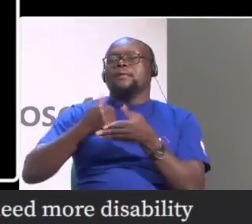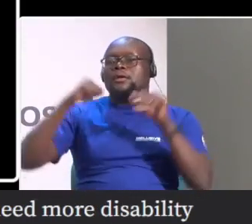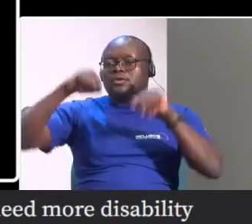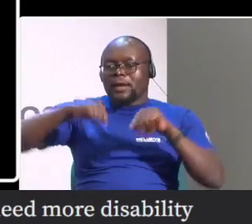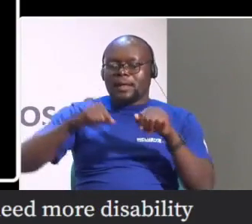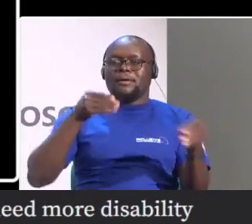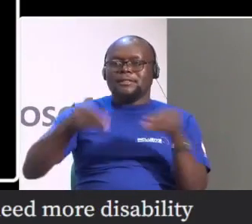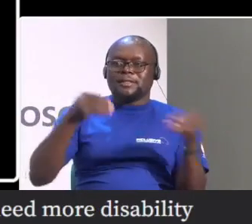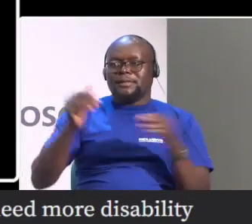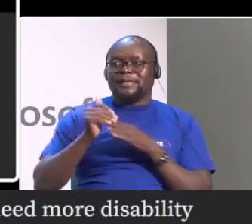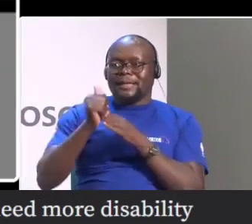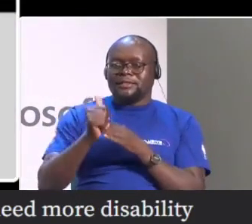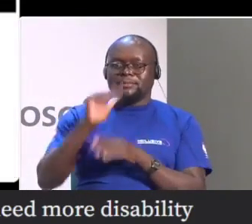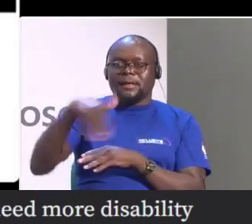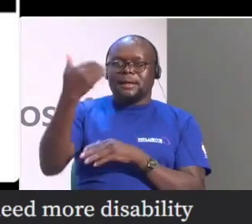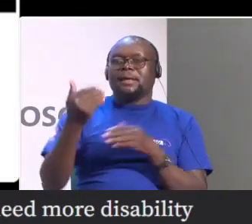disability leadership. Next slide.